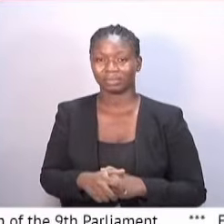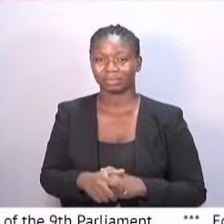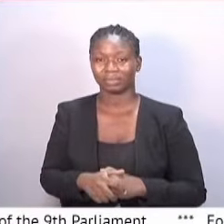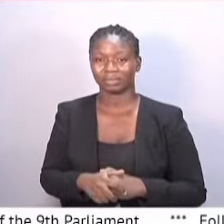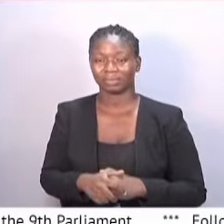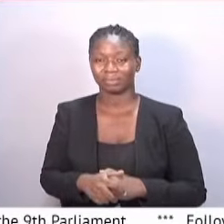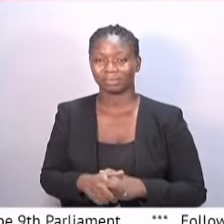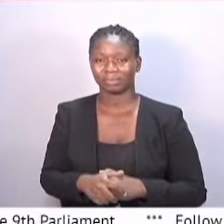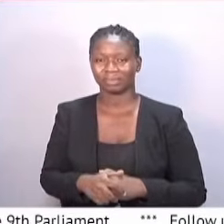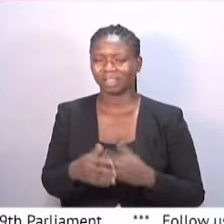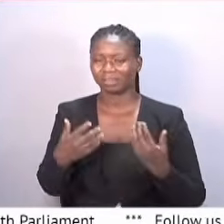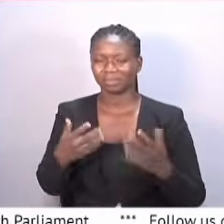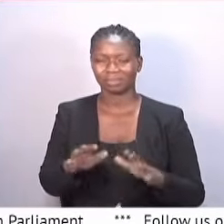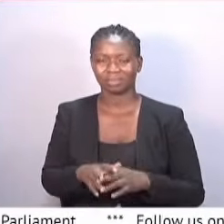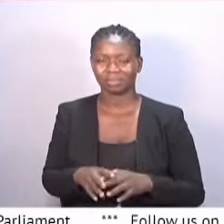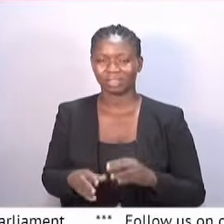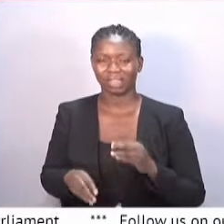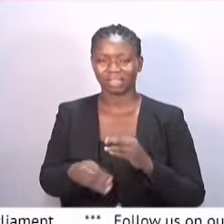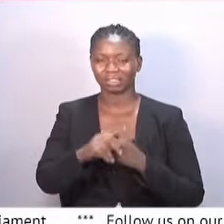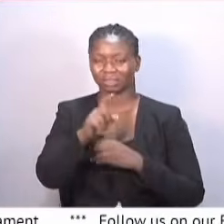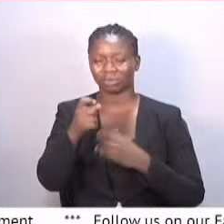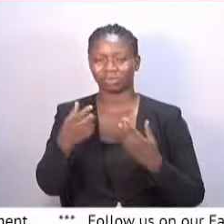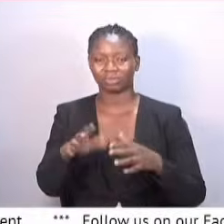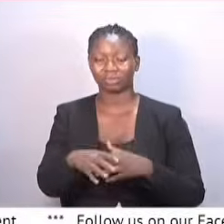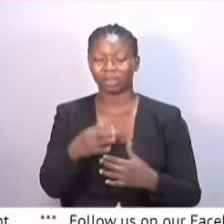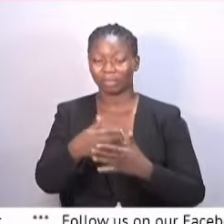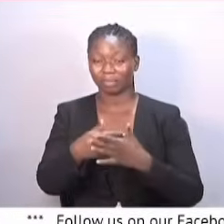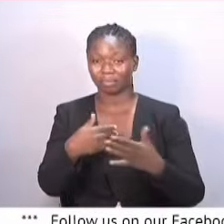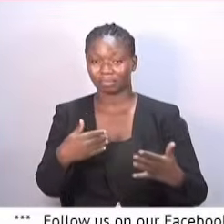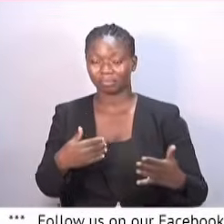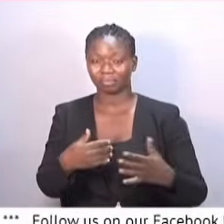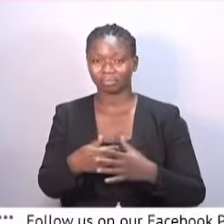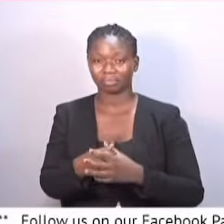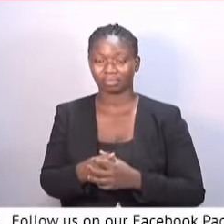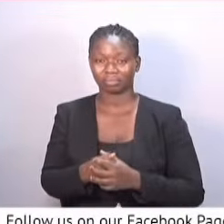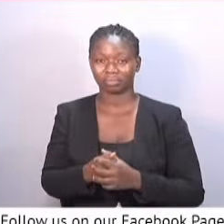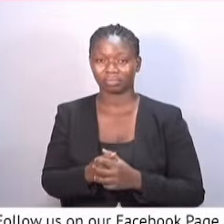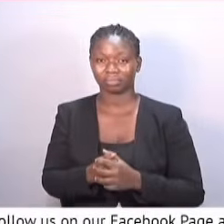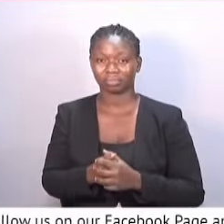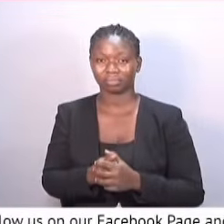So, no, he has exhausted his supplementary questions before